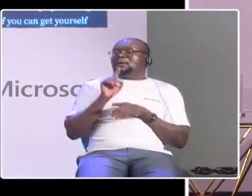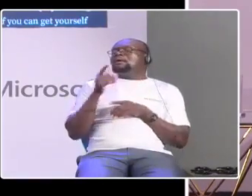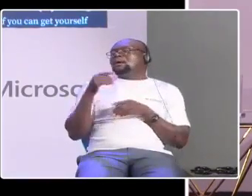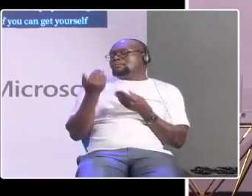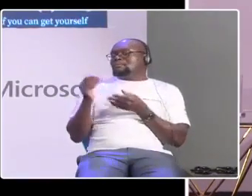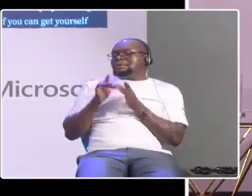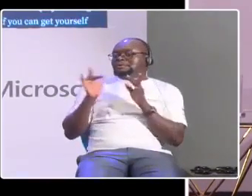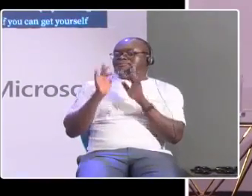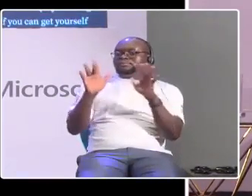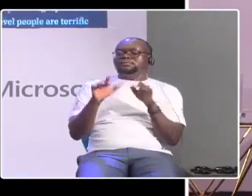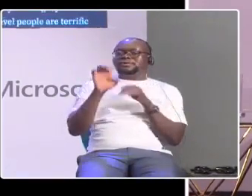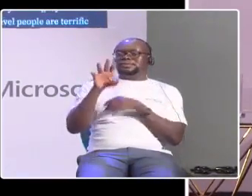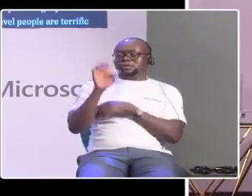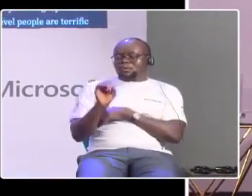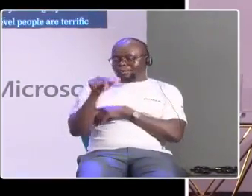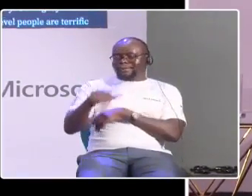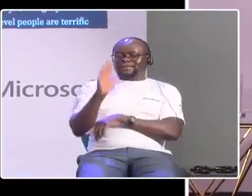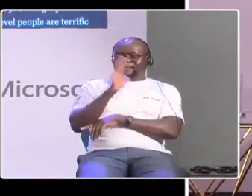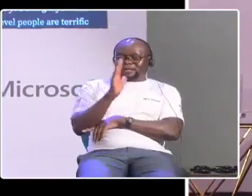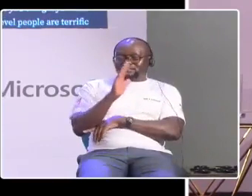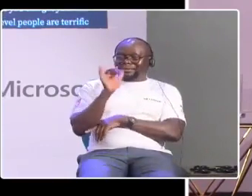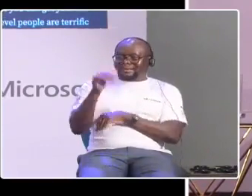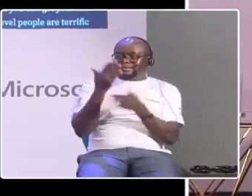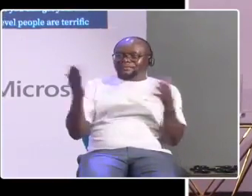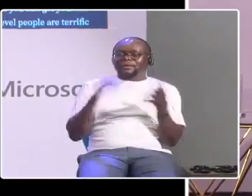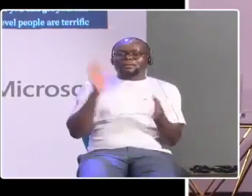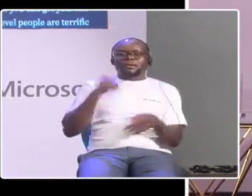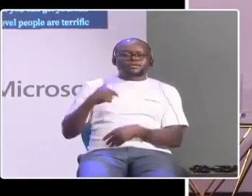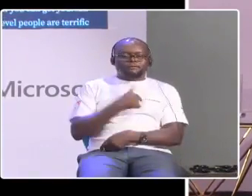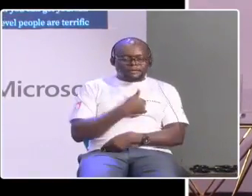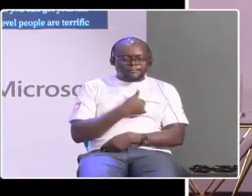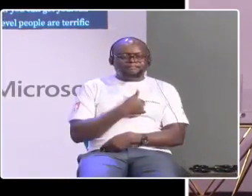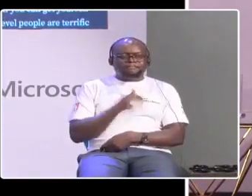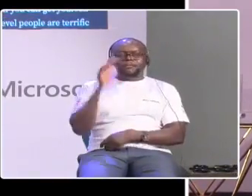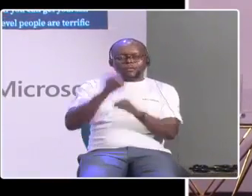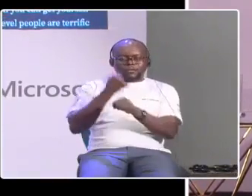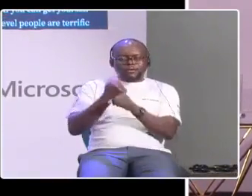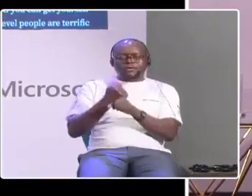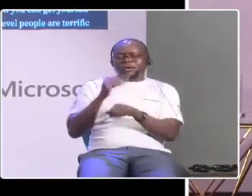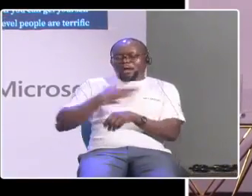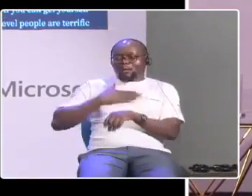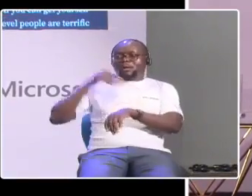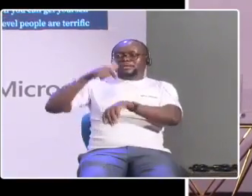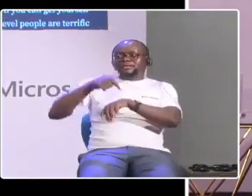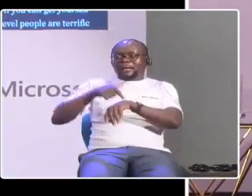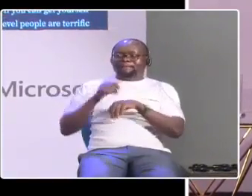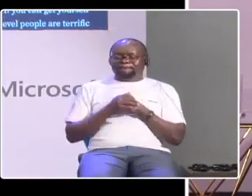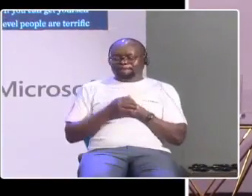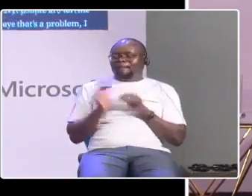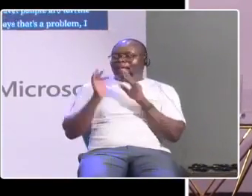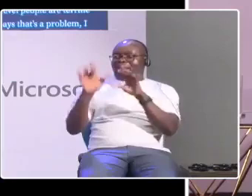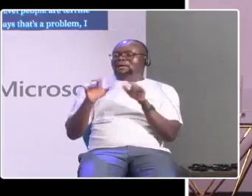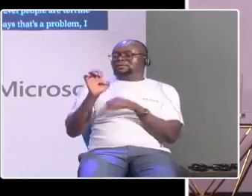off an email to the CEO this afternoon. That's something that most of us will do at our own peril. You don't shoot emails